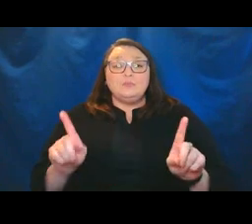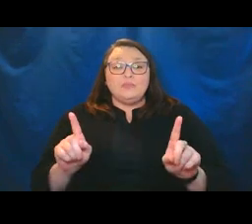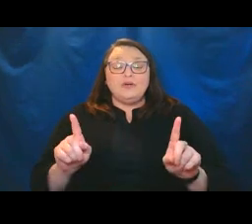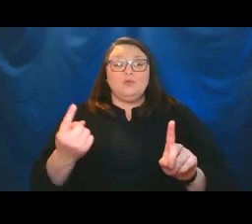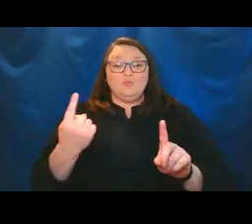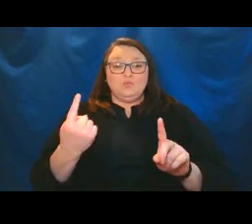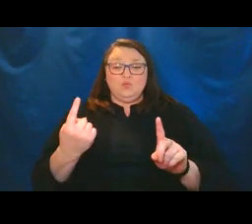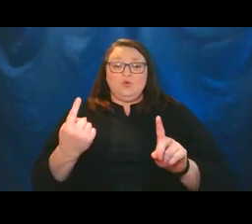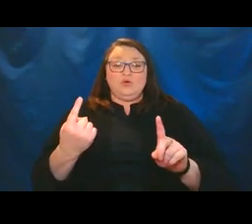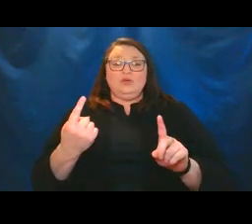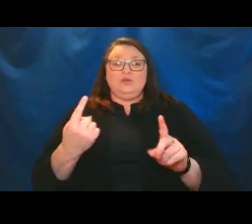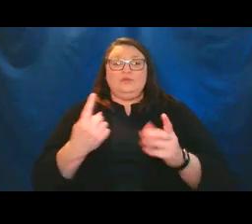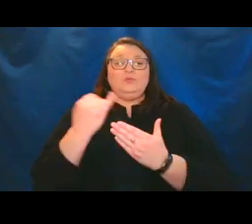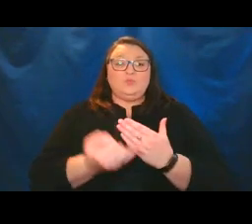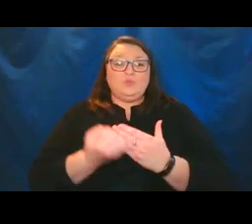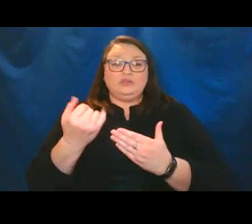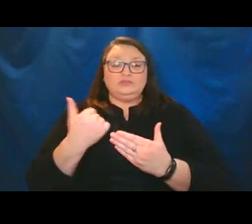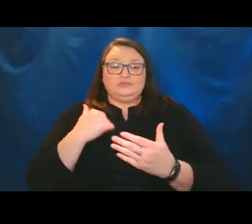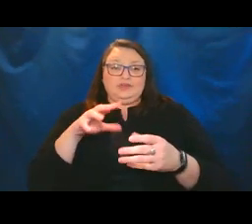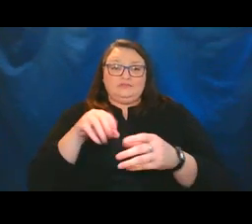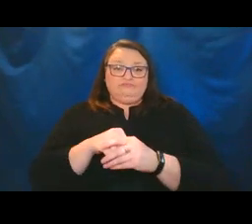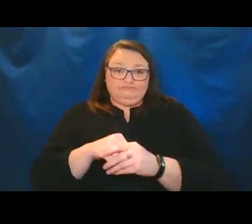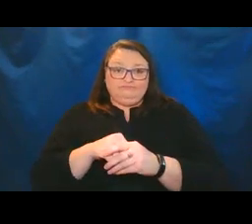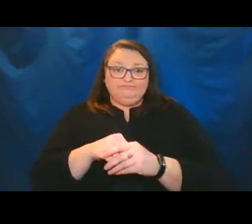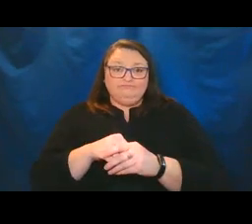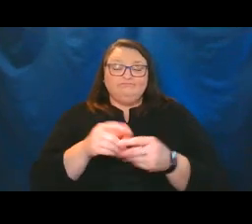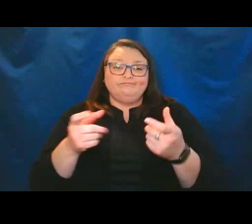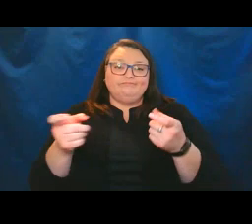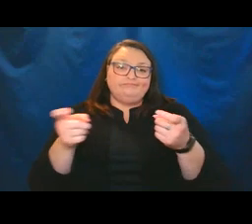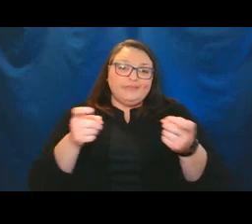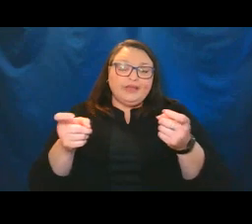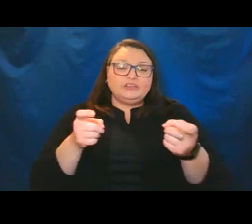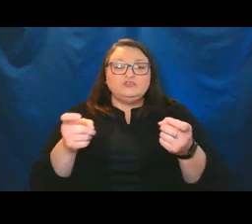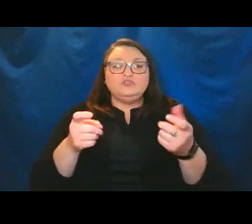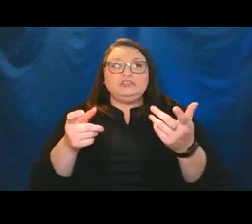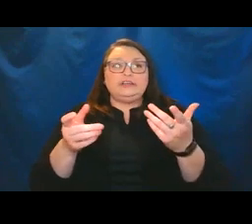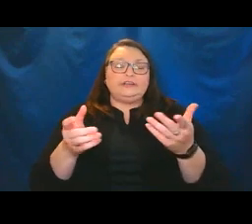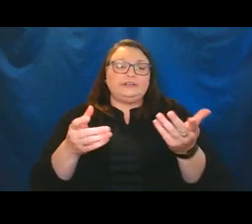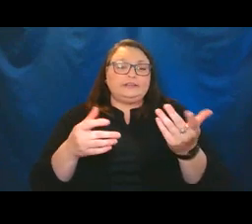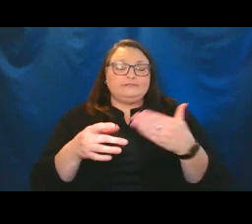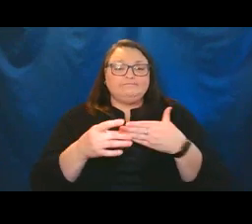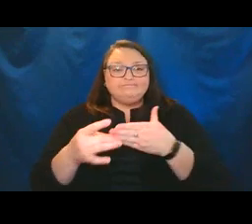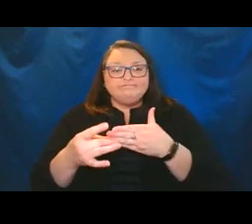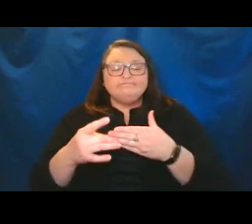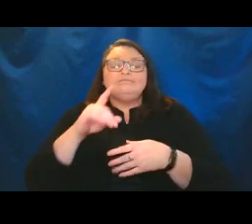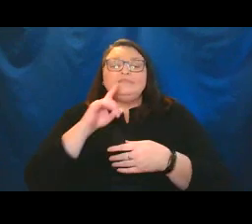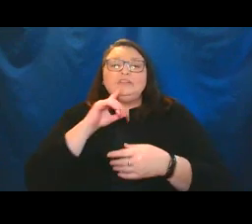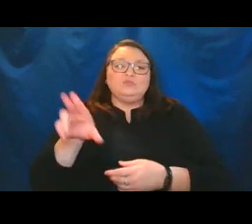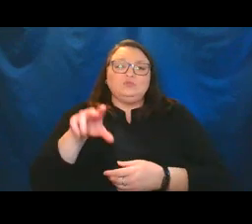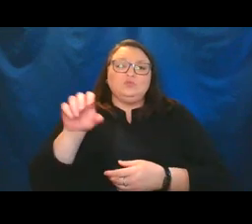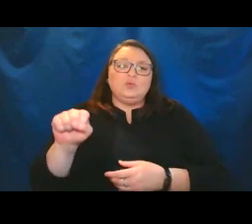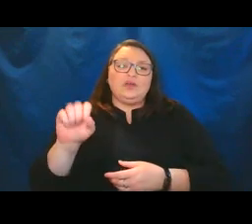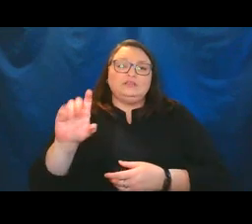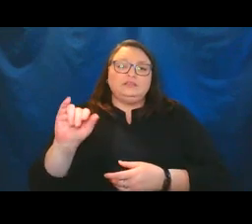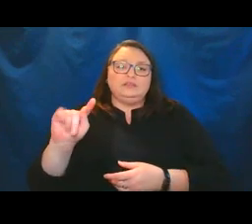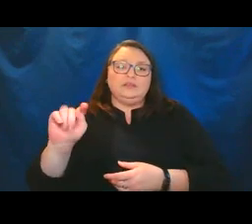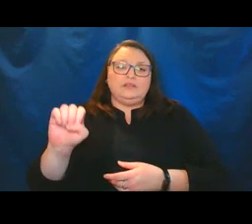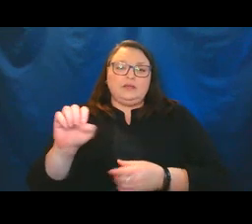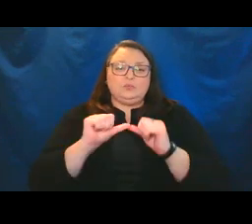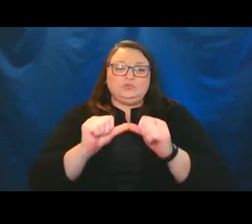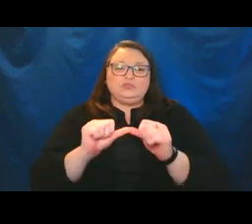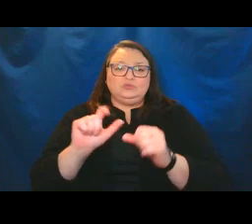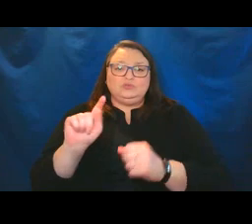of the projects that I'm involved in managing and shepherding is the U.S. Climate Resilience Toolkit, which